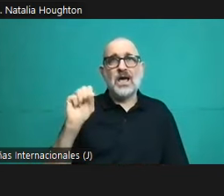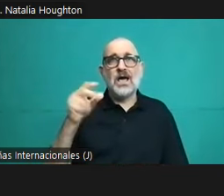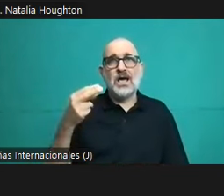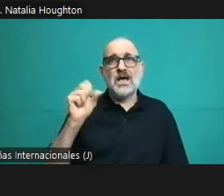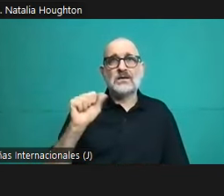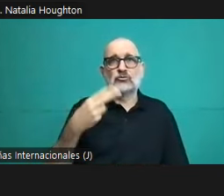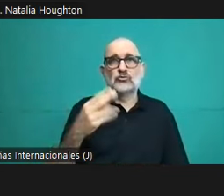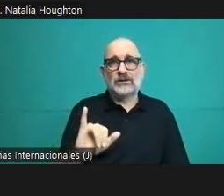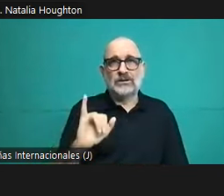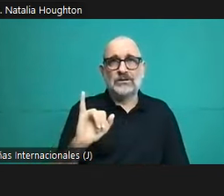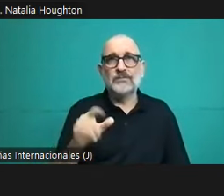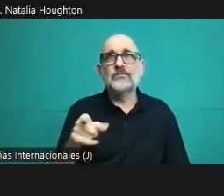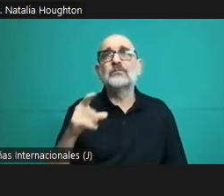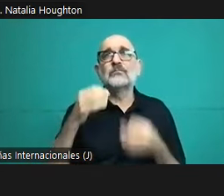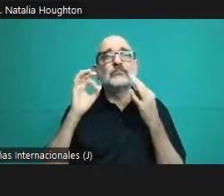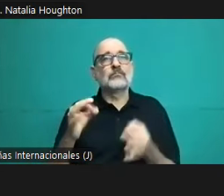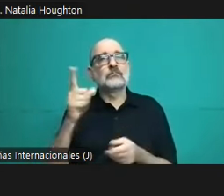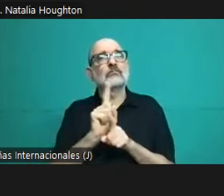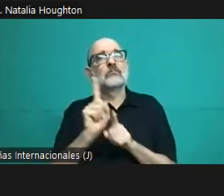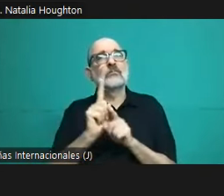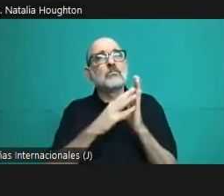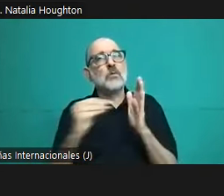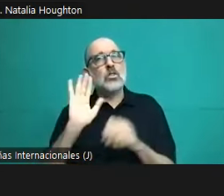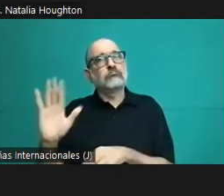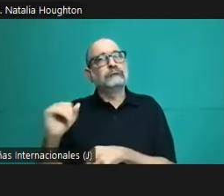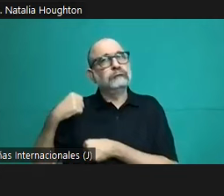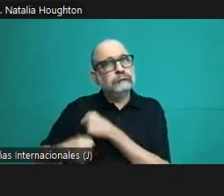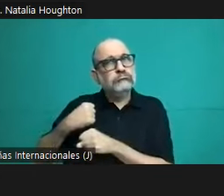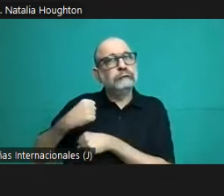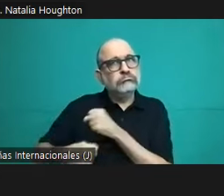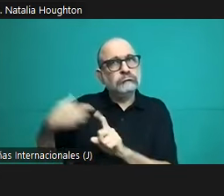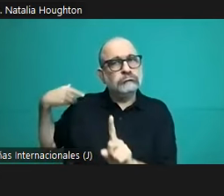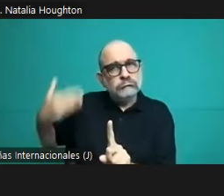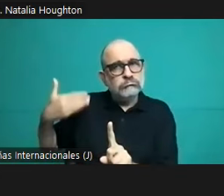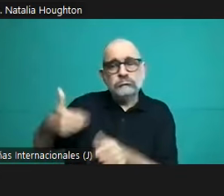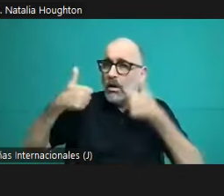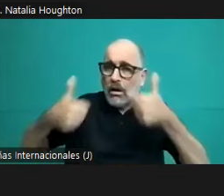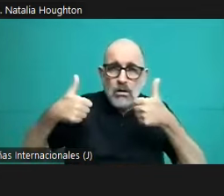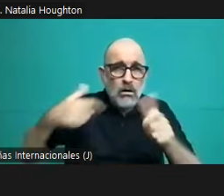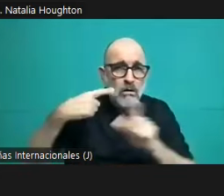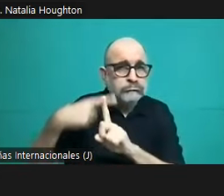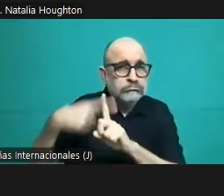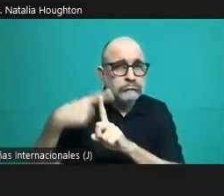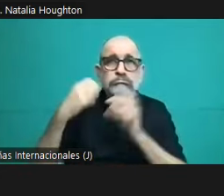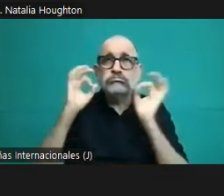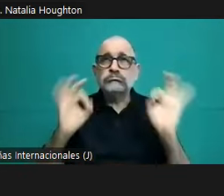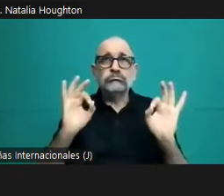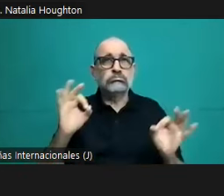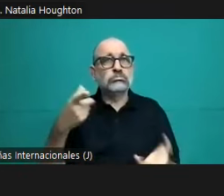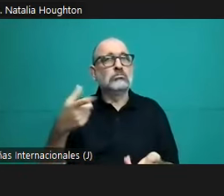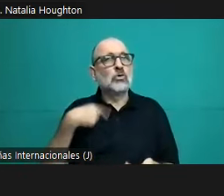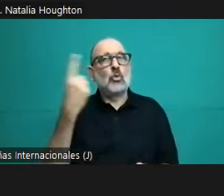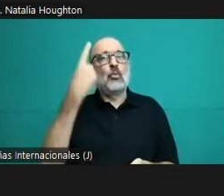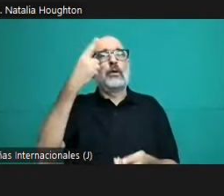and methodology that has also it's a model of